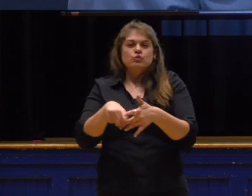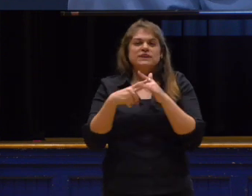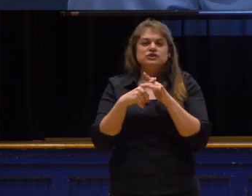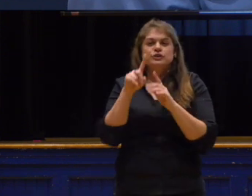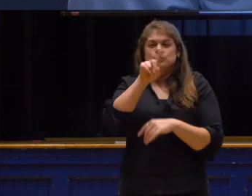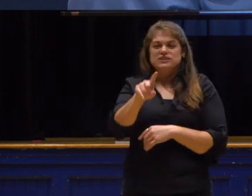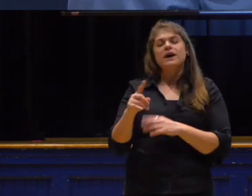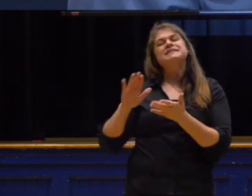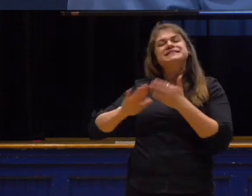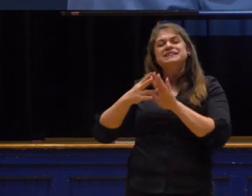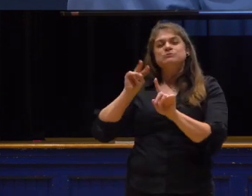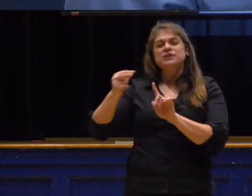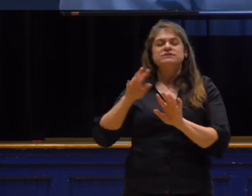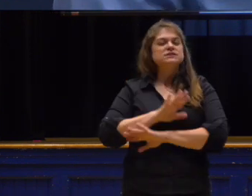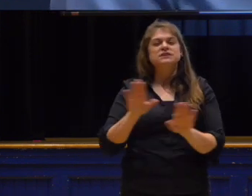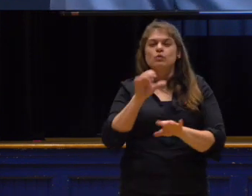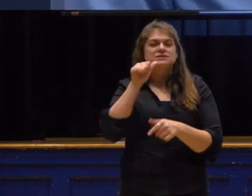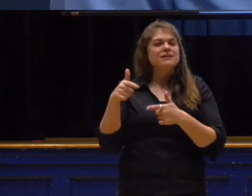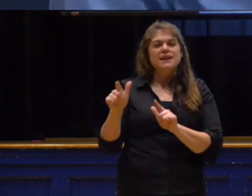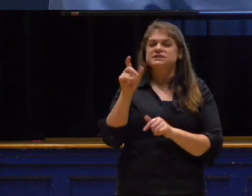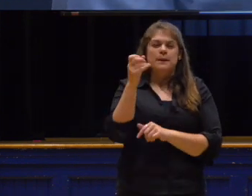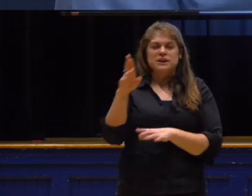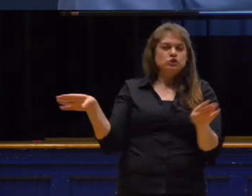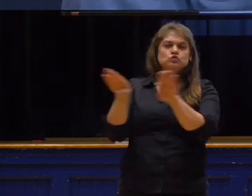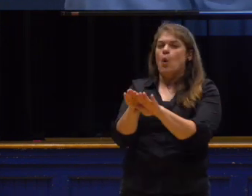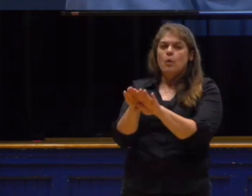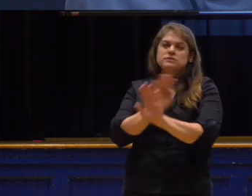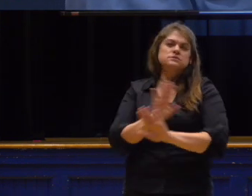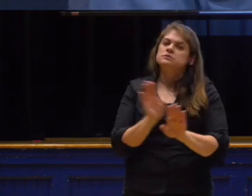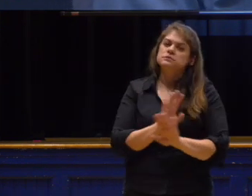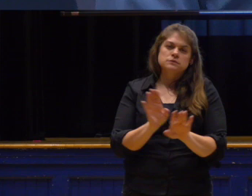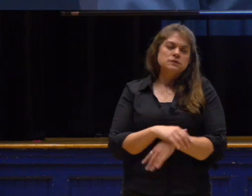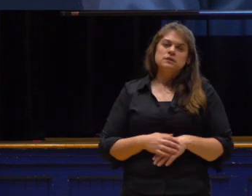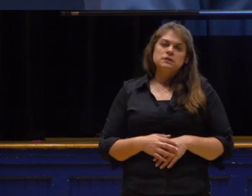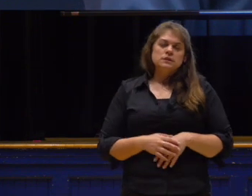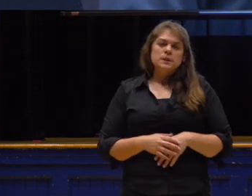of the question, from the city's perspective, we are not going to allow Sumner Avenue to be closed.